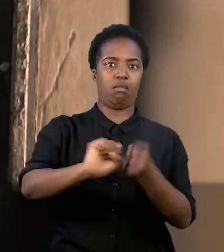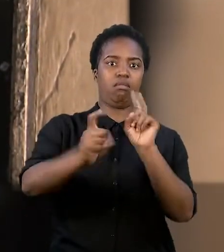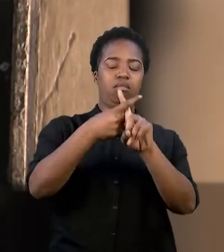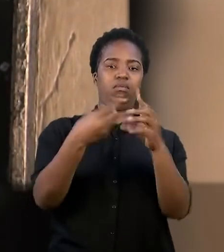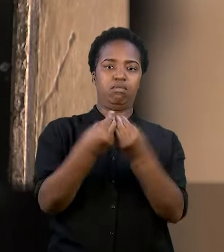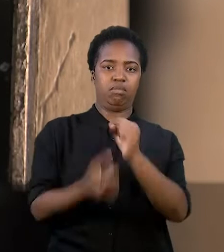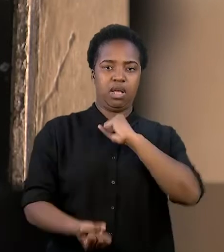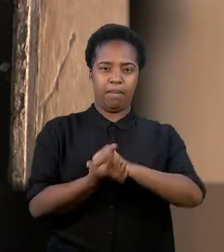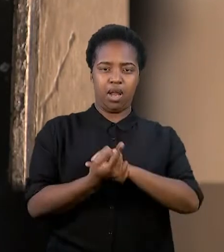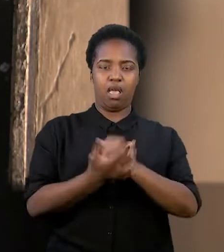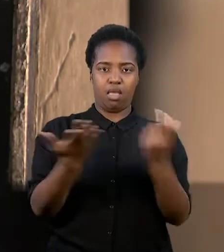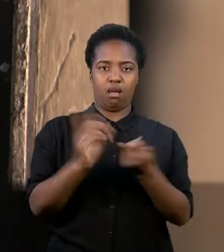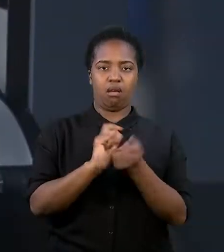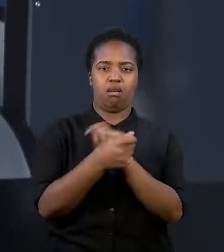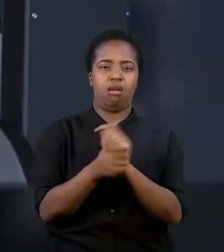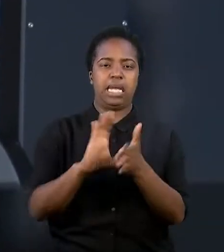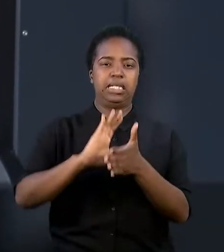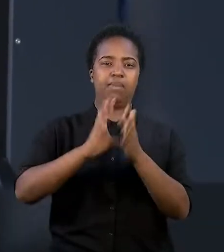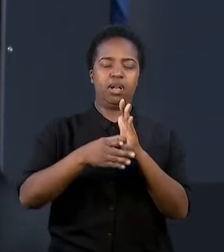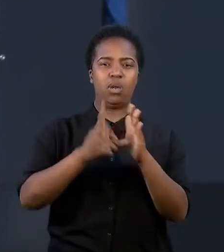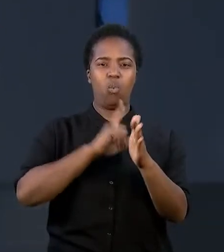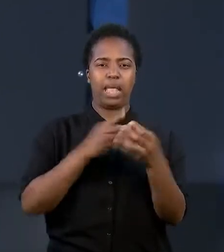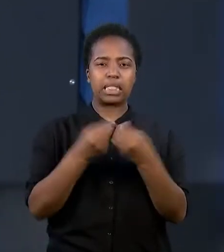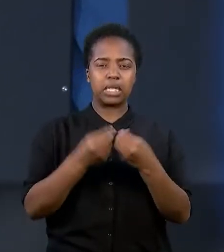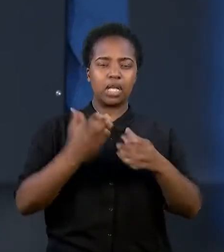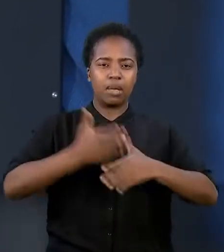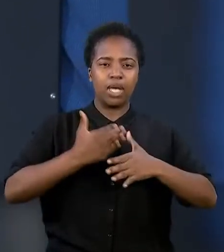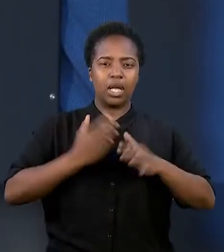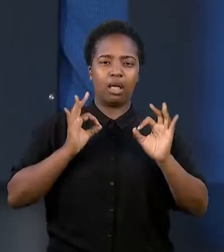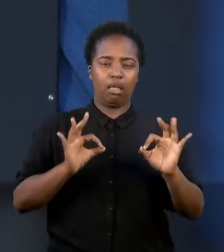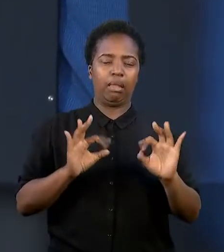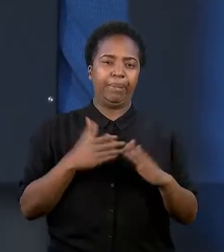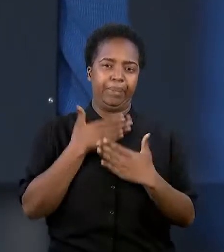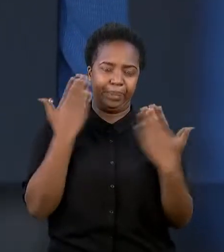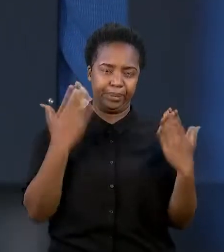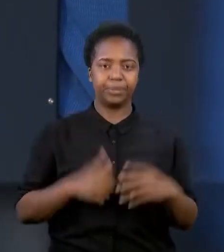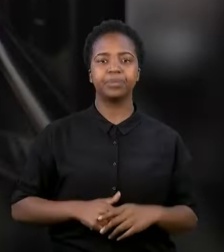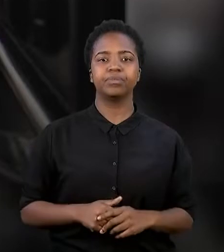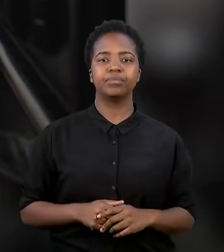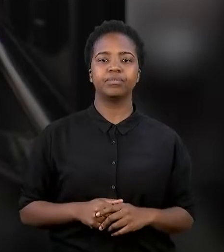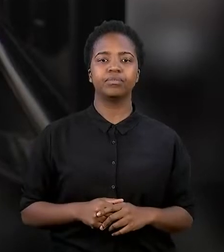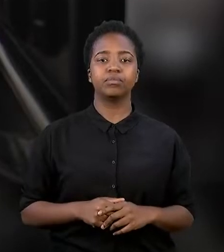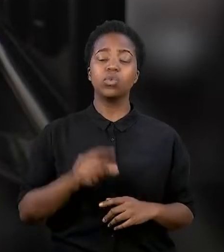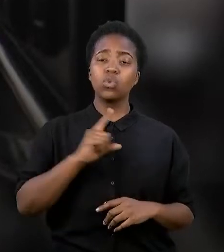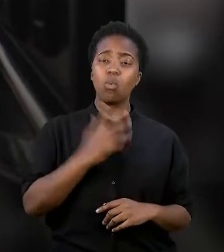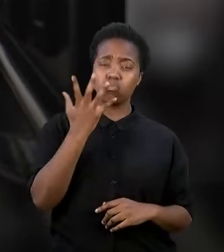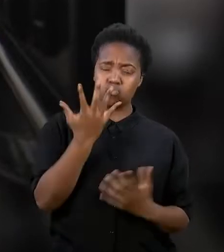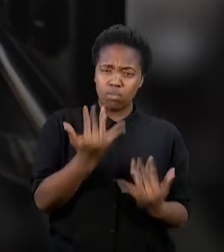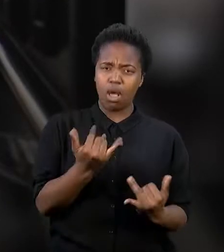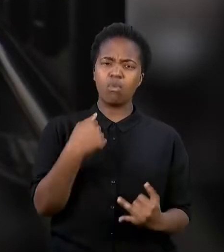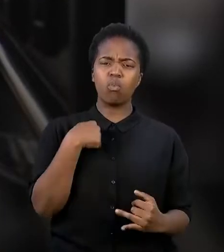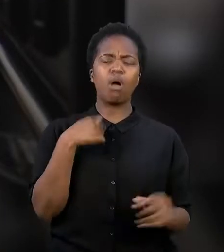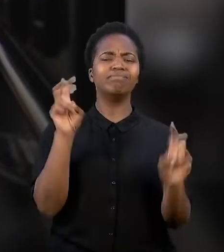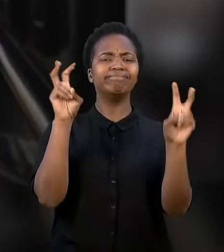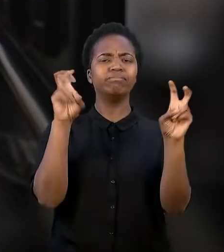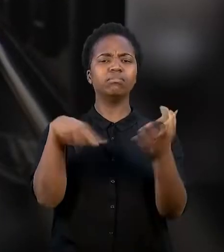ya matla ya misifa ka lebaka la kgaello ya ho sa sebetse ha mmele le ho sa itekanele. Ditsamaiso tsa potoloho